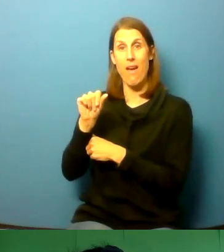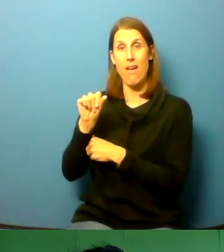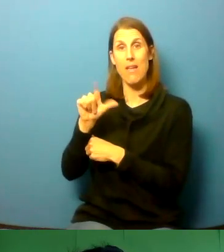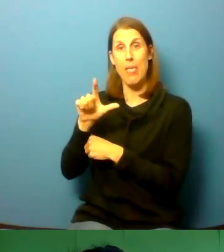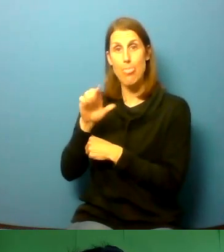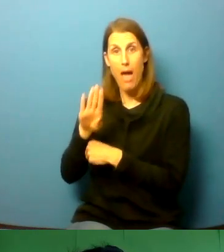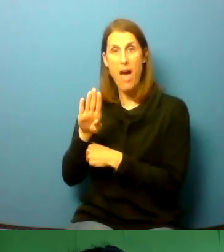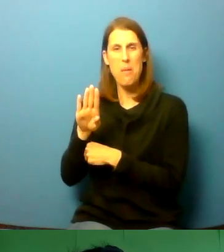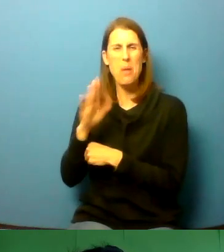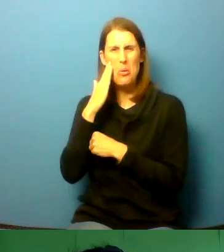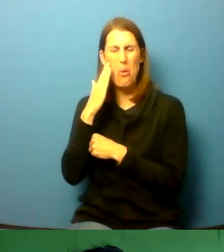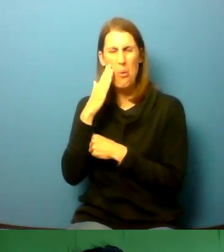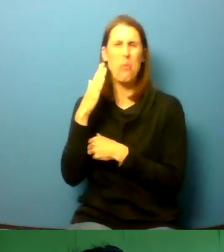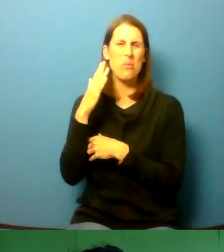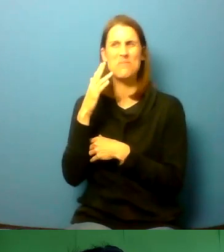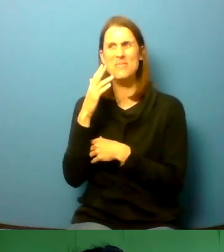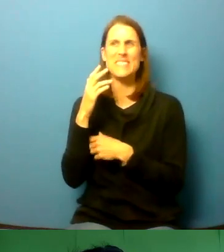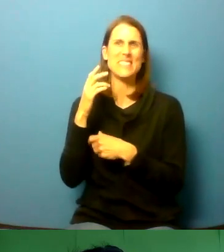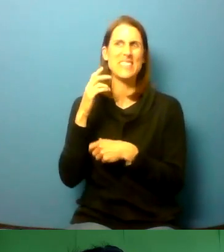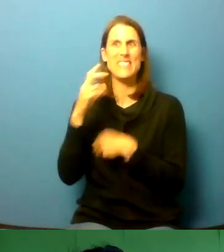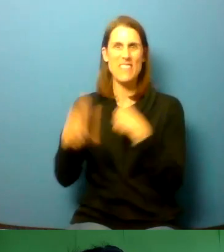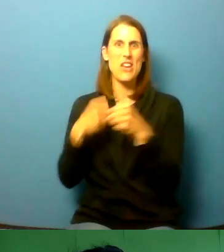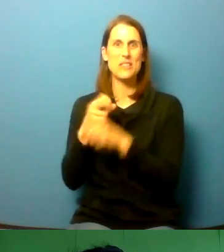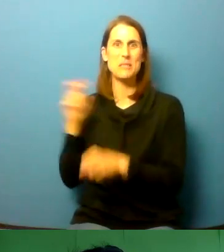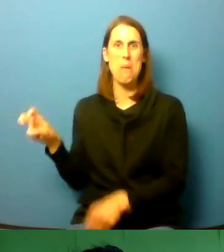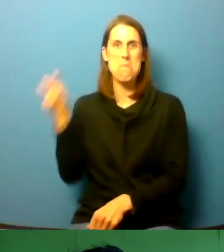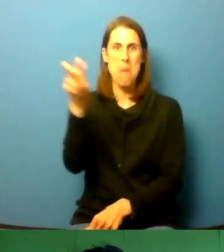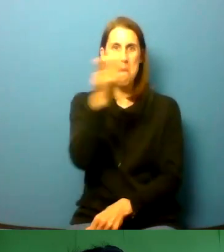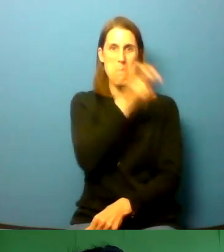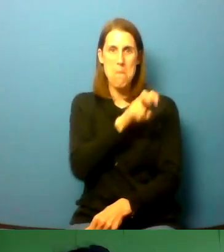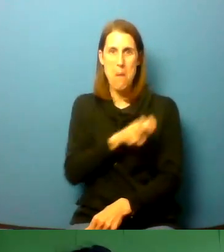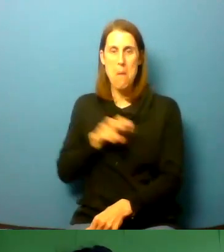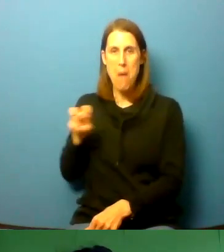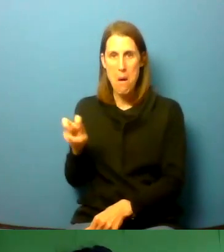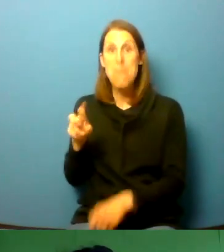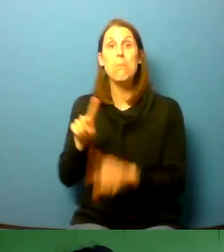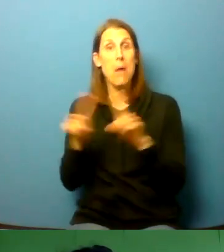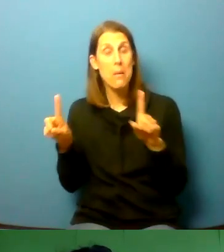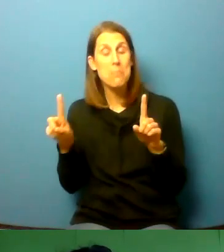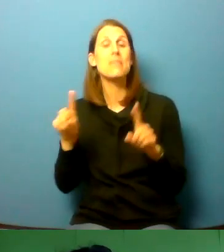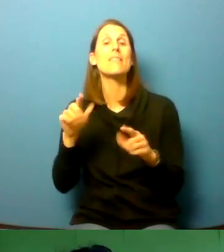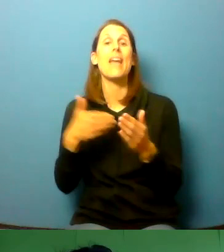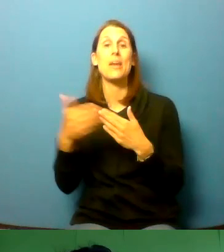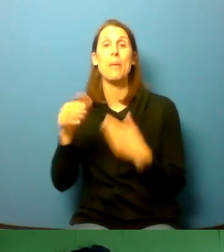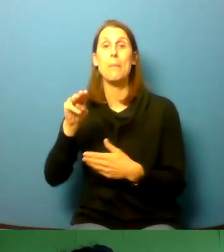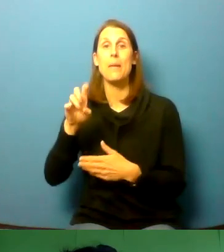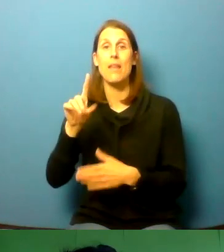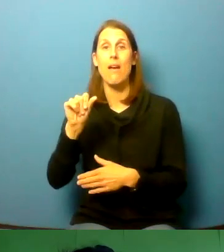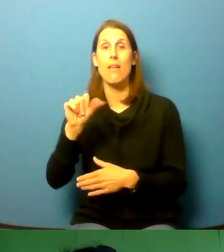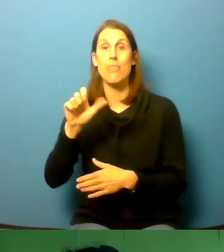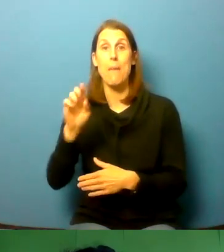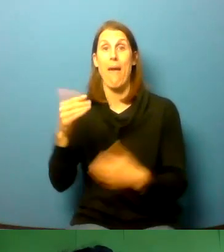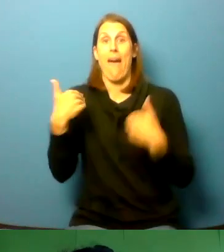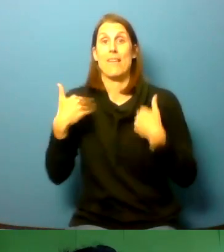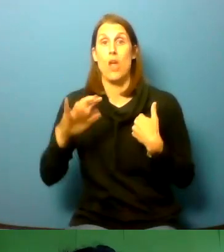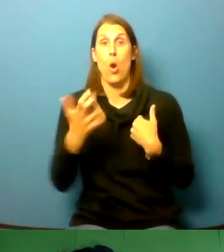fancy lights and the fancy screen and all this stuff. And I think that sometimes people see, oh, green screen, I can't do that from home.